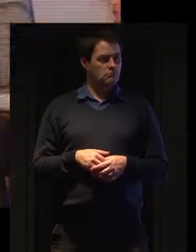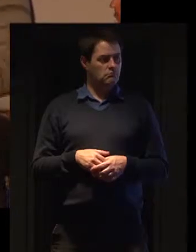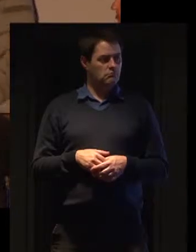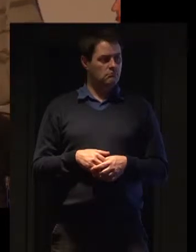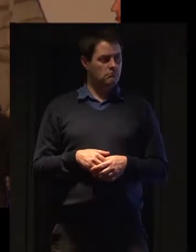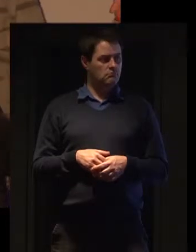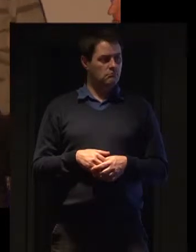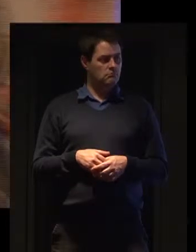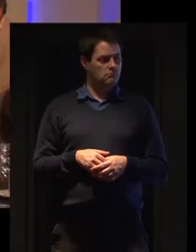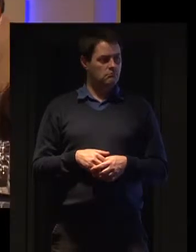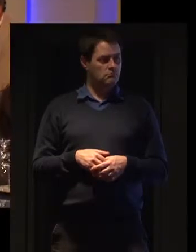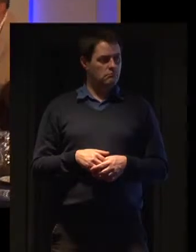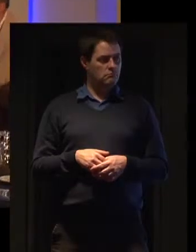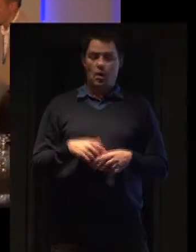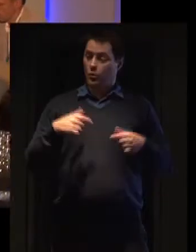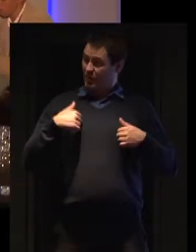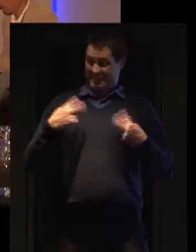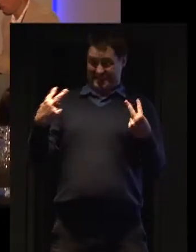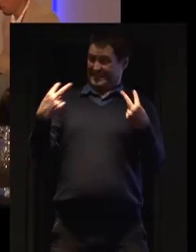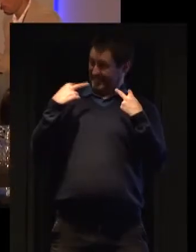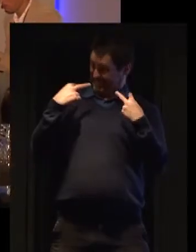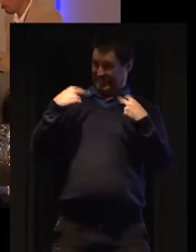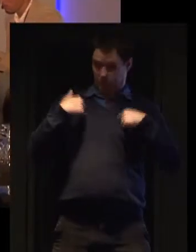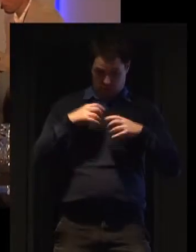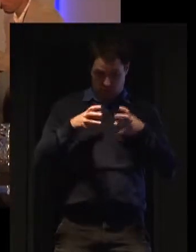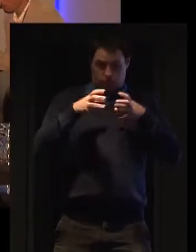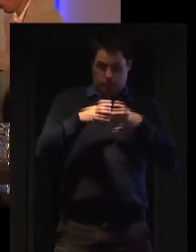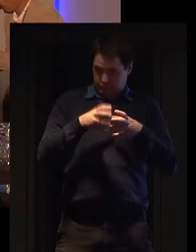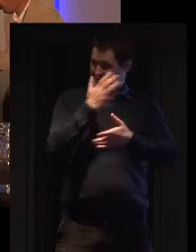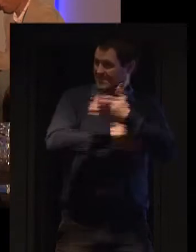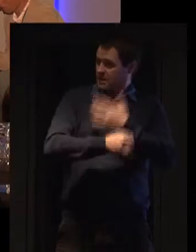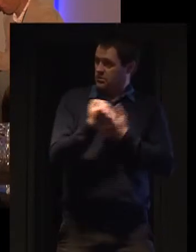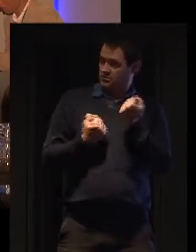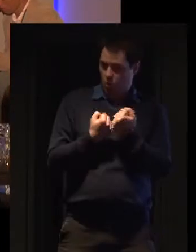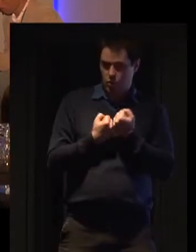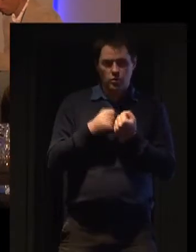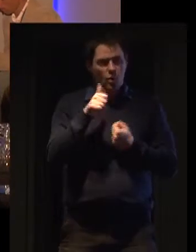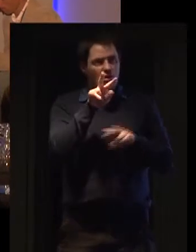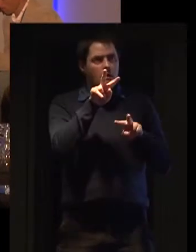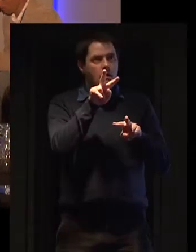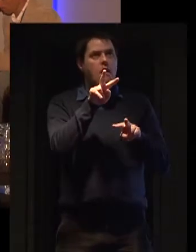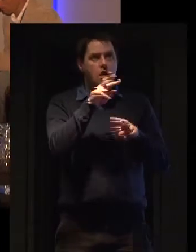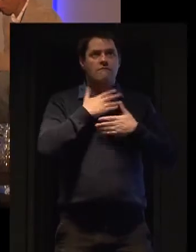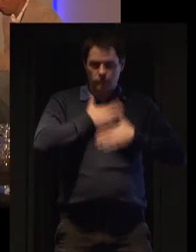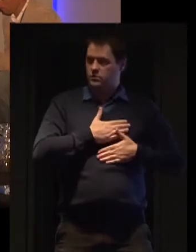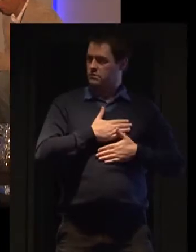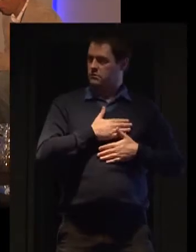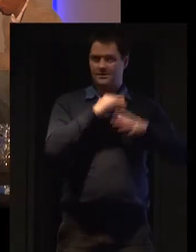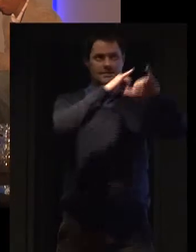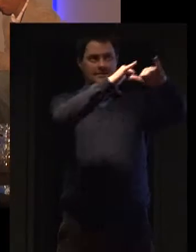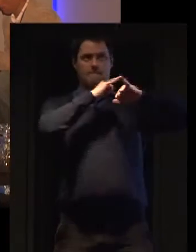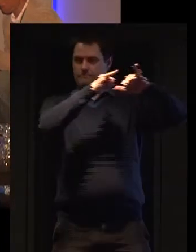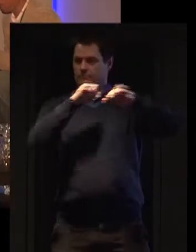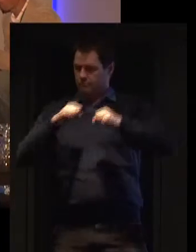others in Poland to start up groups of supporters with disabilities, and two have started up